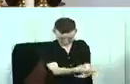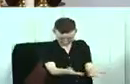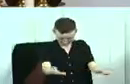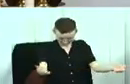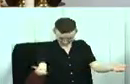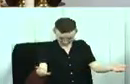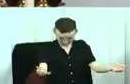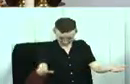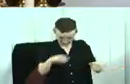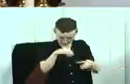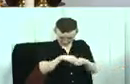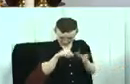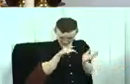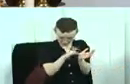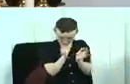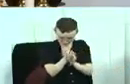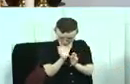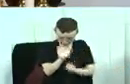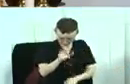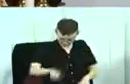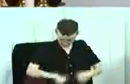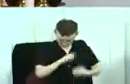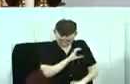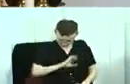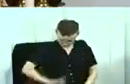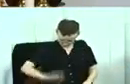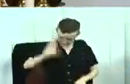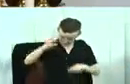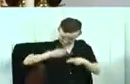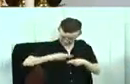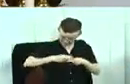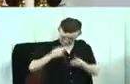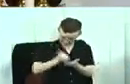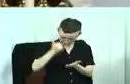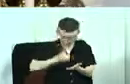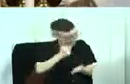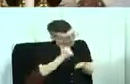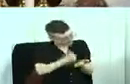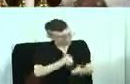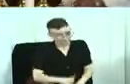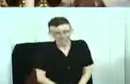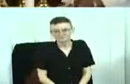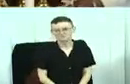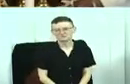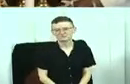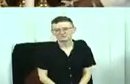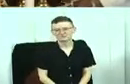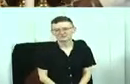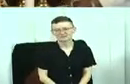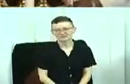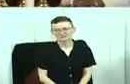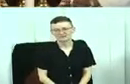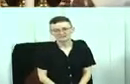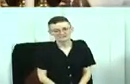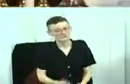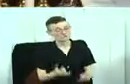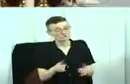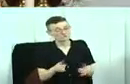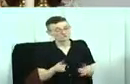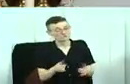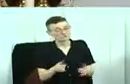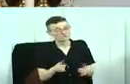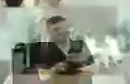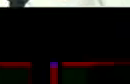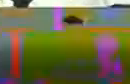living Christ. Amen. Amen. In order to prepare for the serving of this feast, I now ask that the ushers and the acolytes